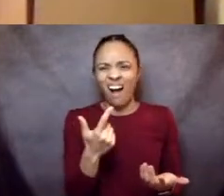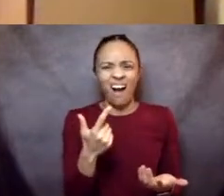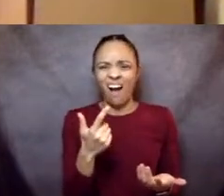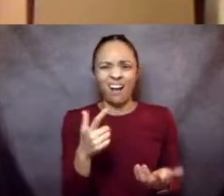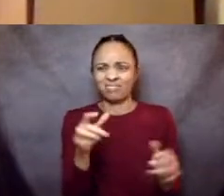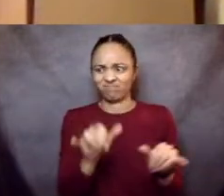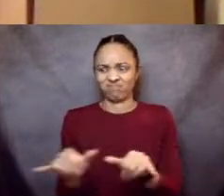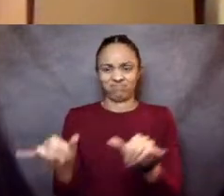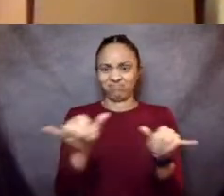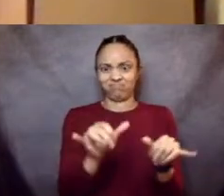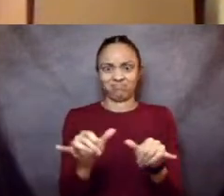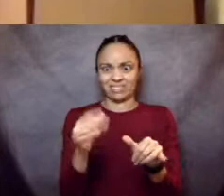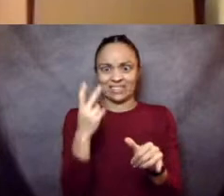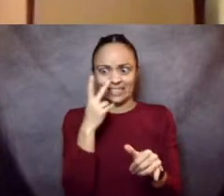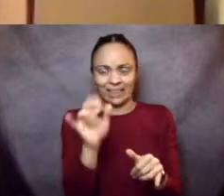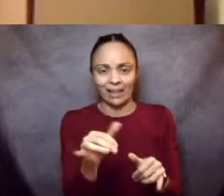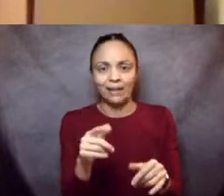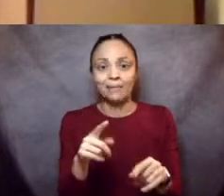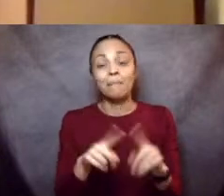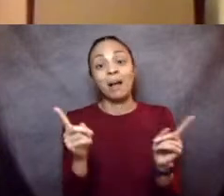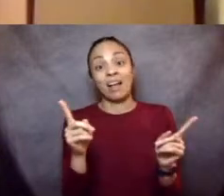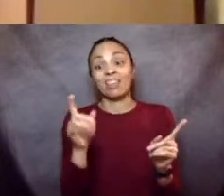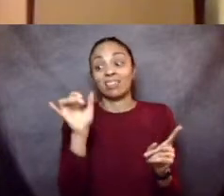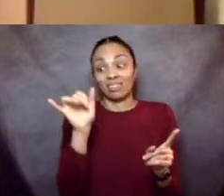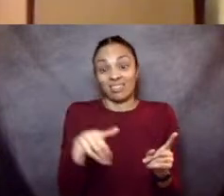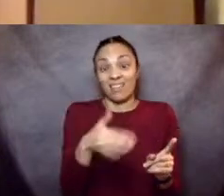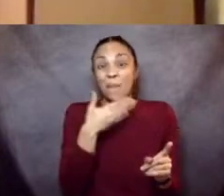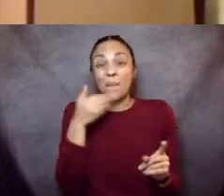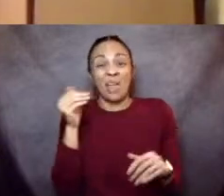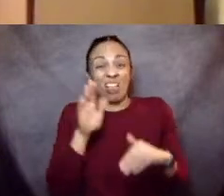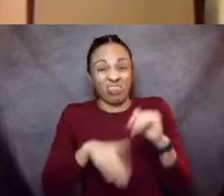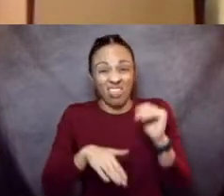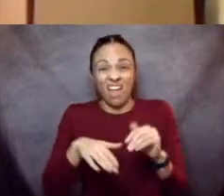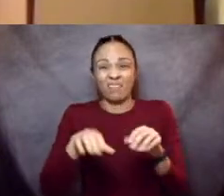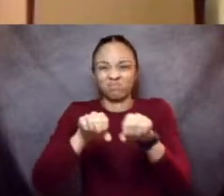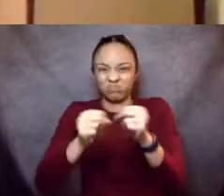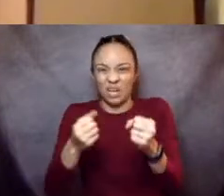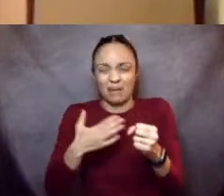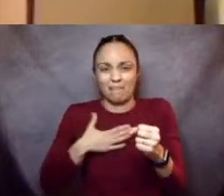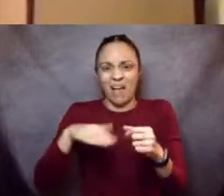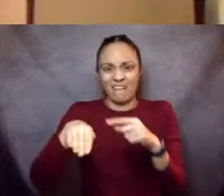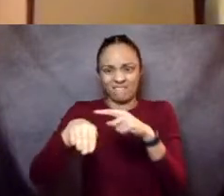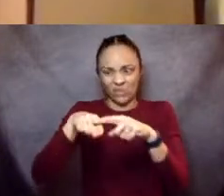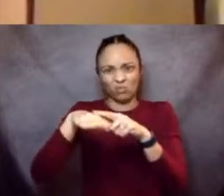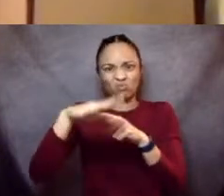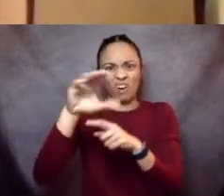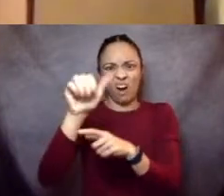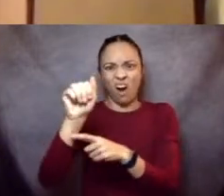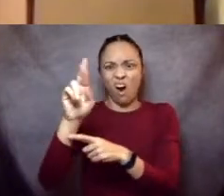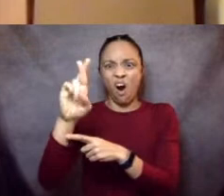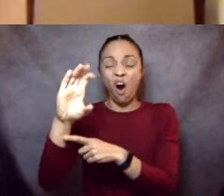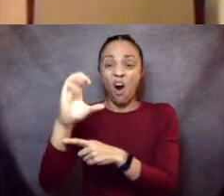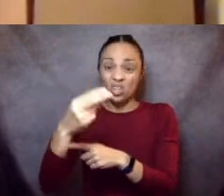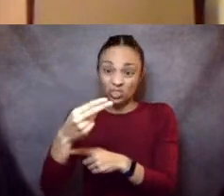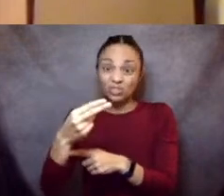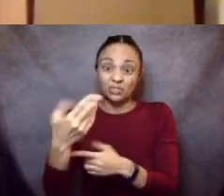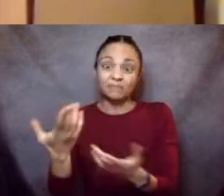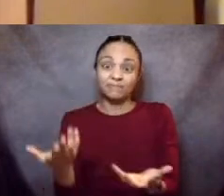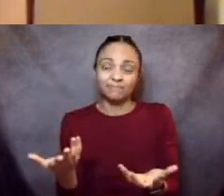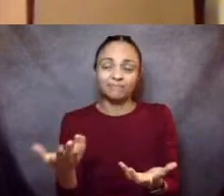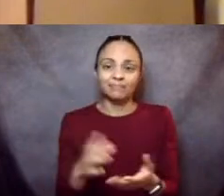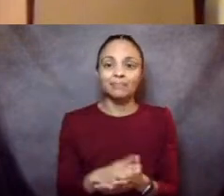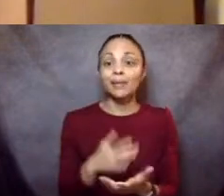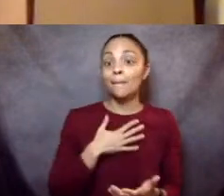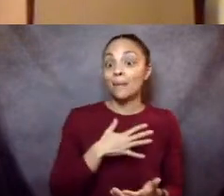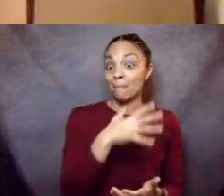So Mildred Spain, who was my mother, and may she rest in peace,